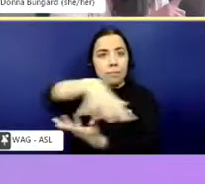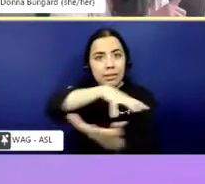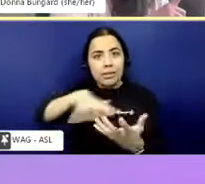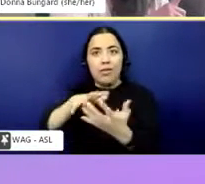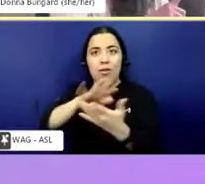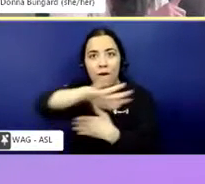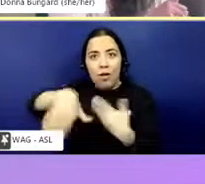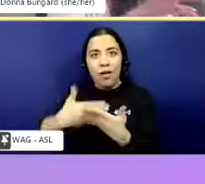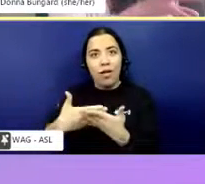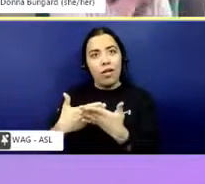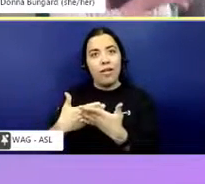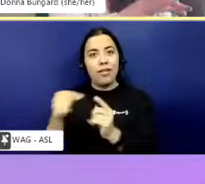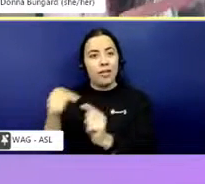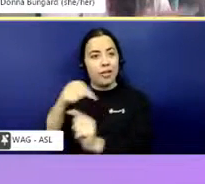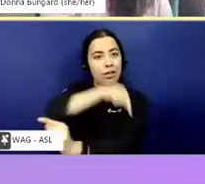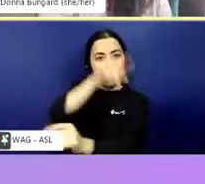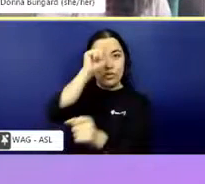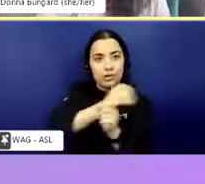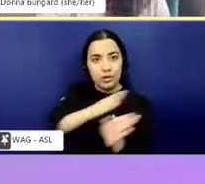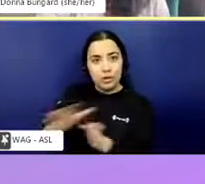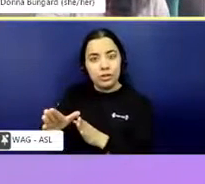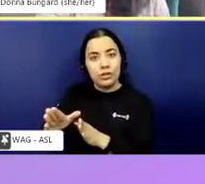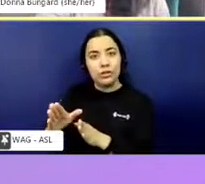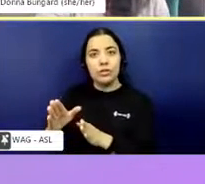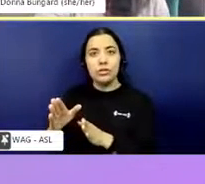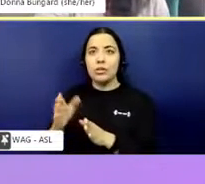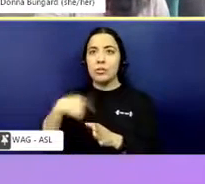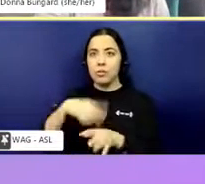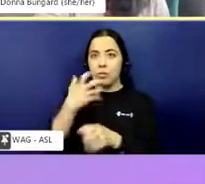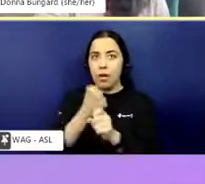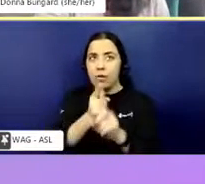we want to work on.